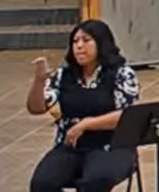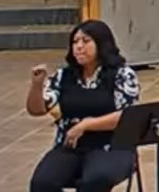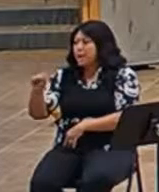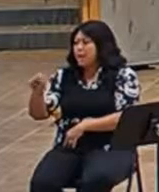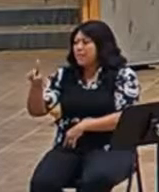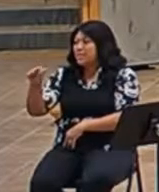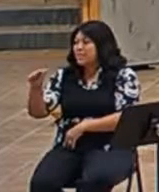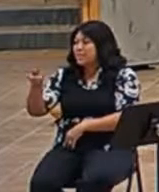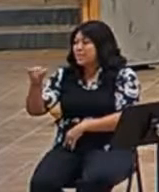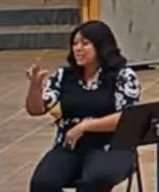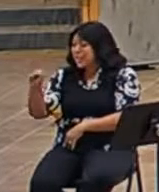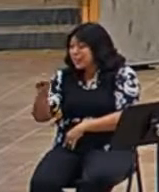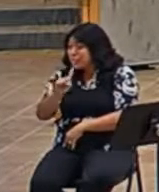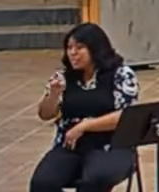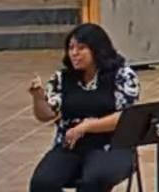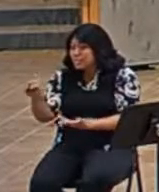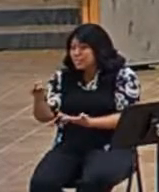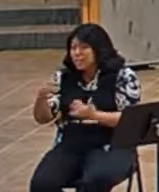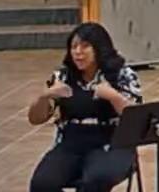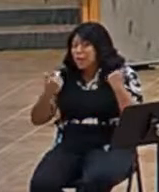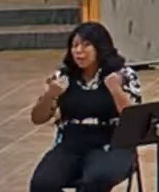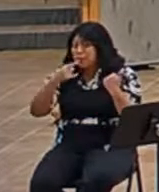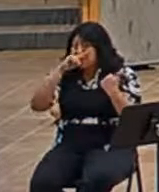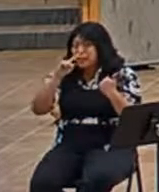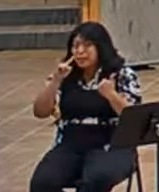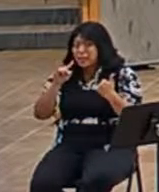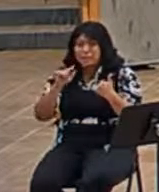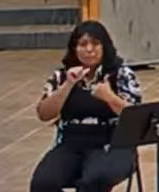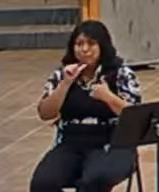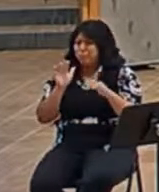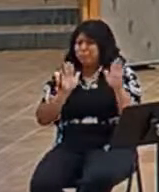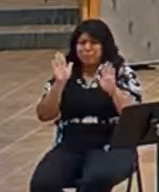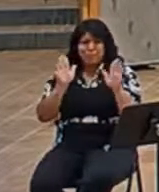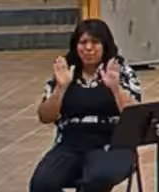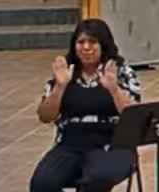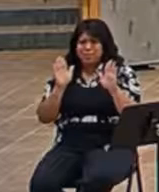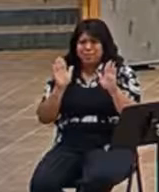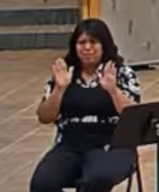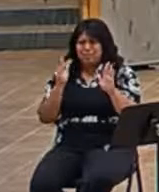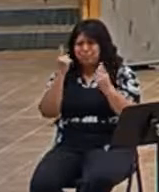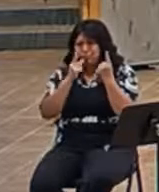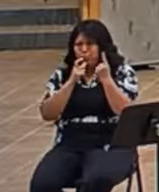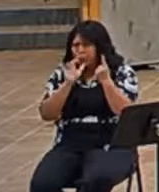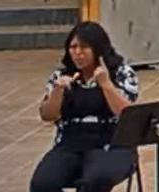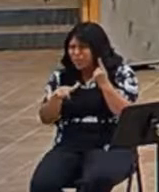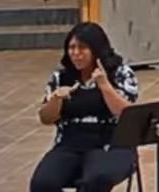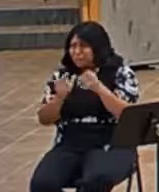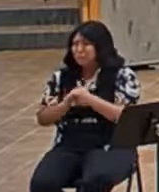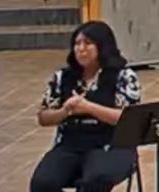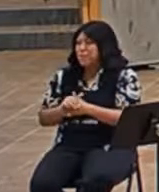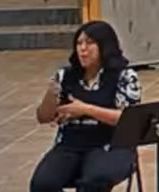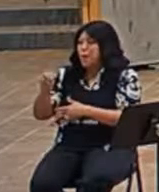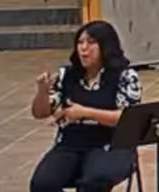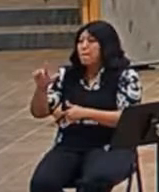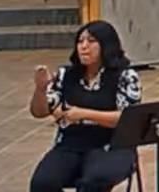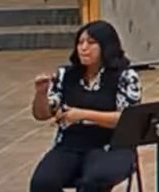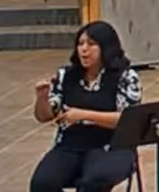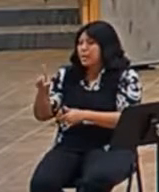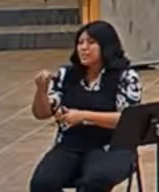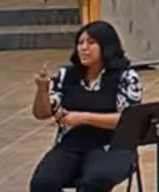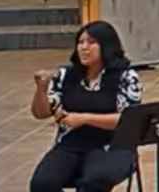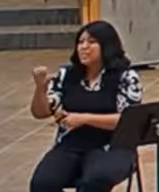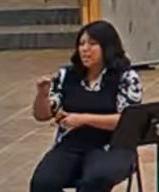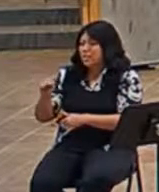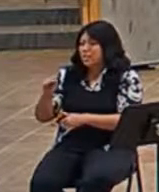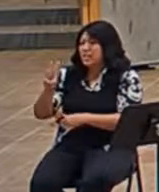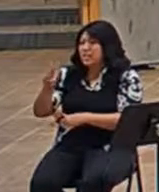heard of Miles Davis? The youngsters are probably scratching their heads. But Miles Davis, 60 years